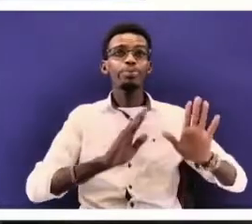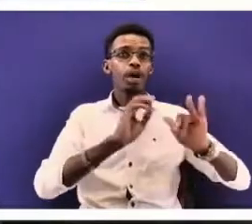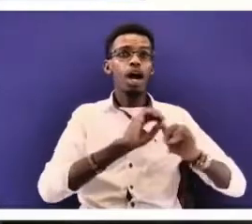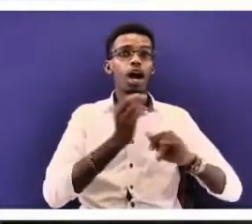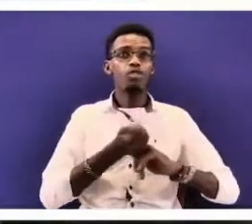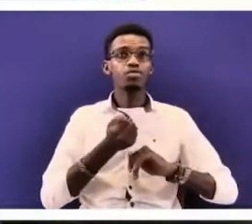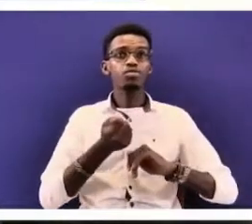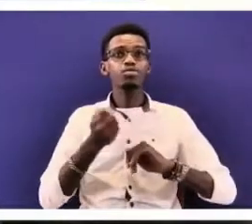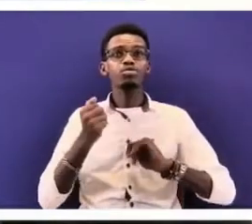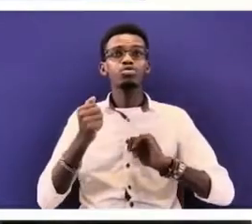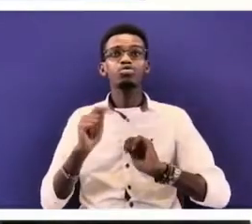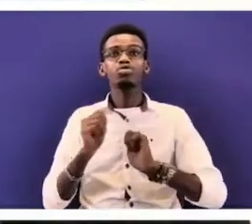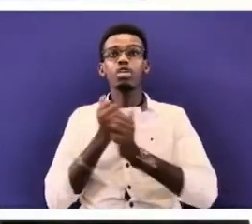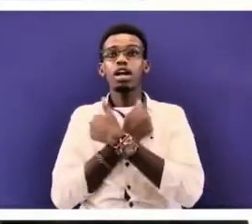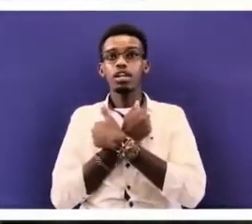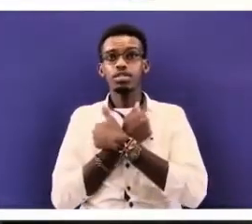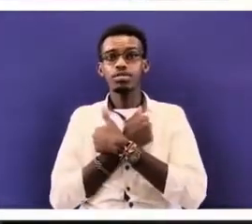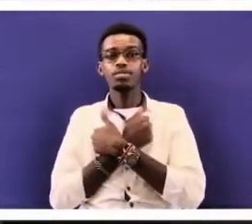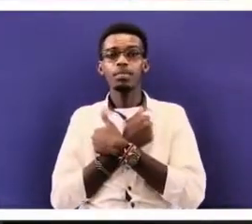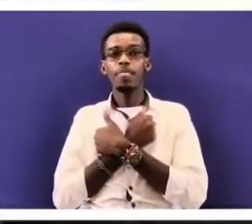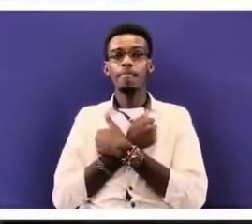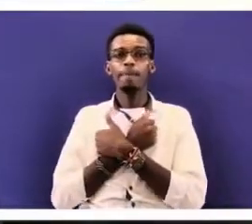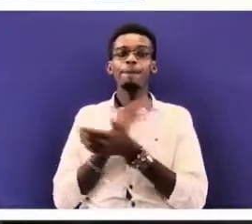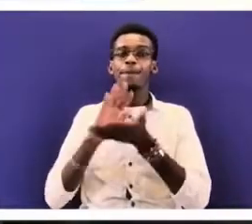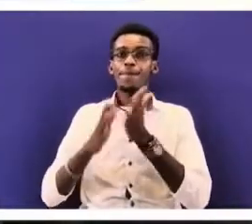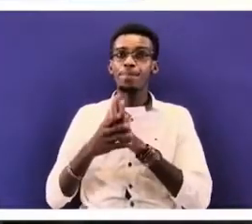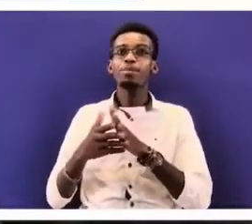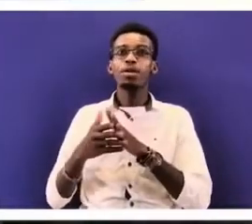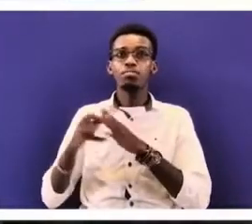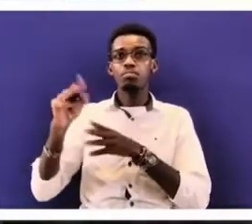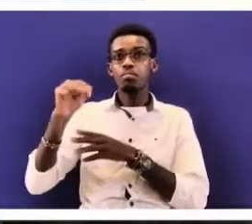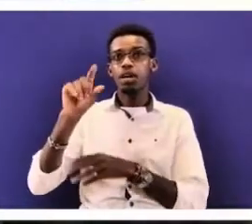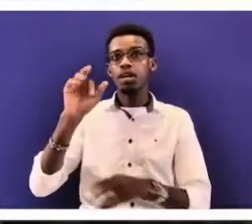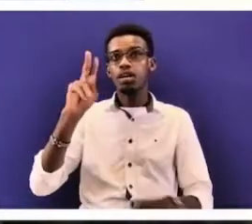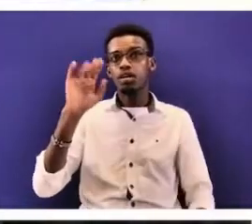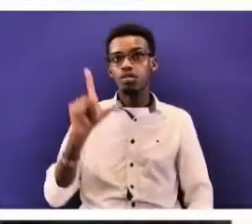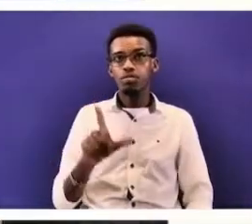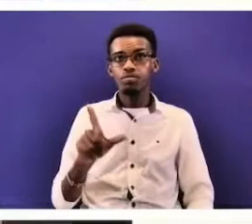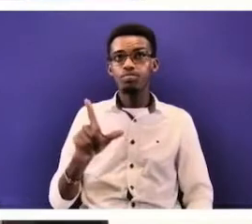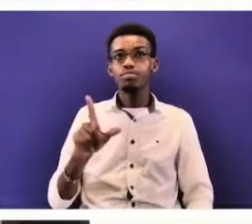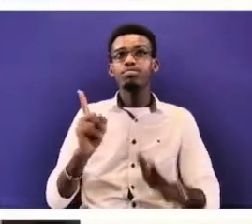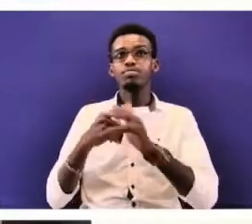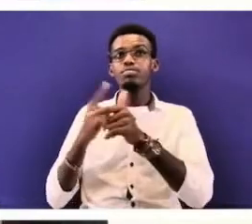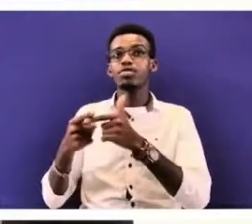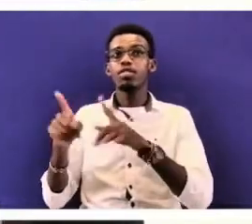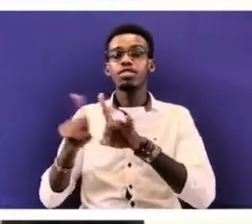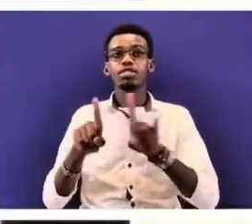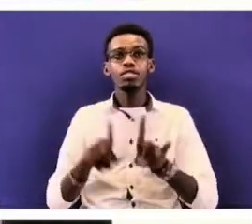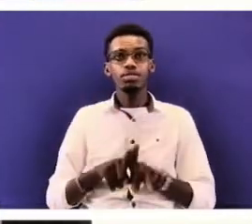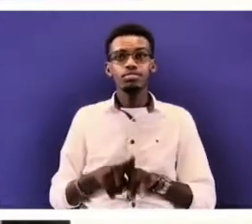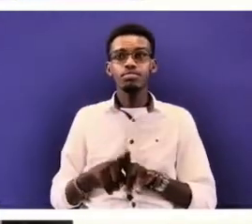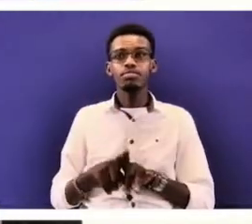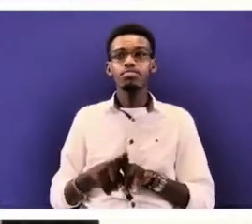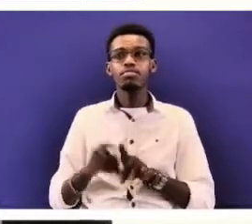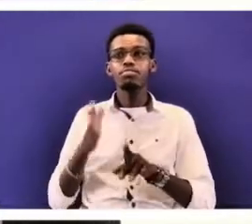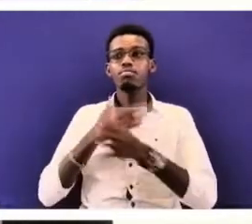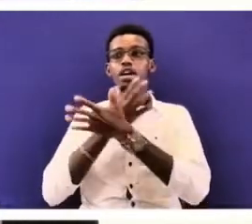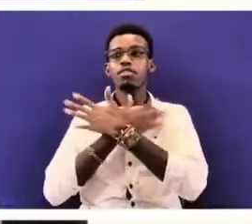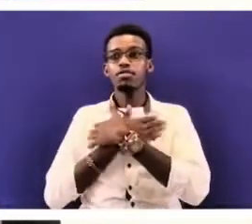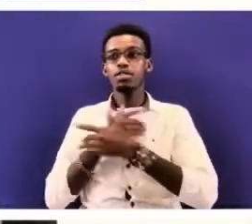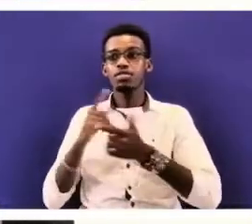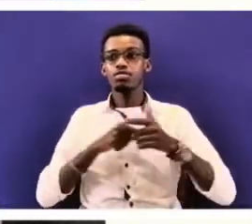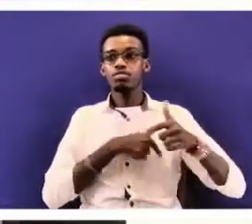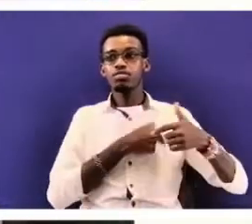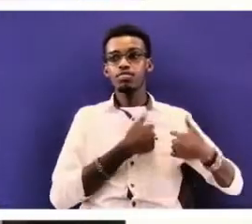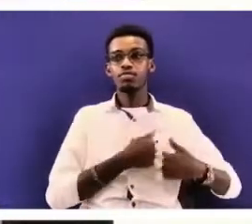first love? It becomes mechanical. It's almost like, my friends, our heart is